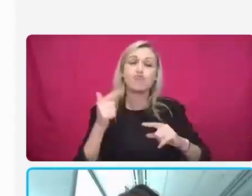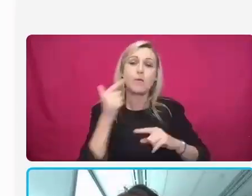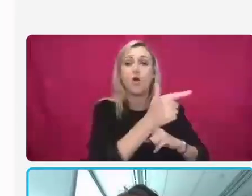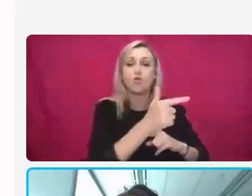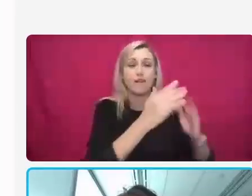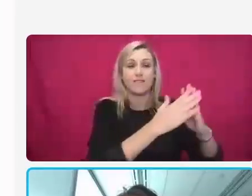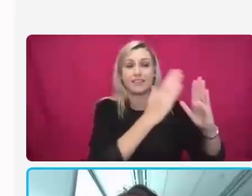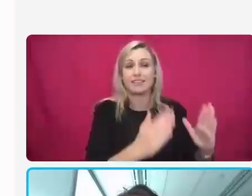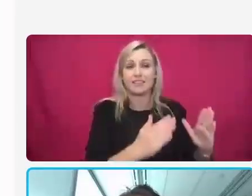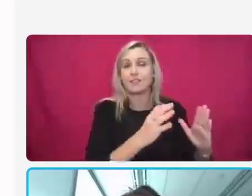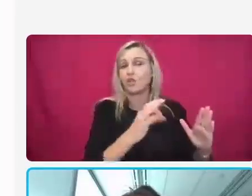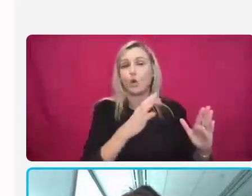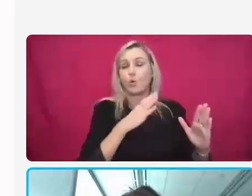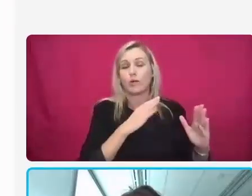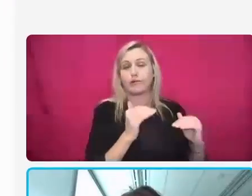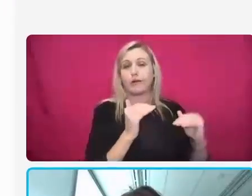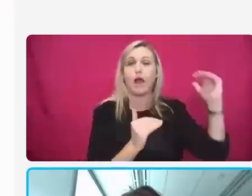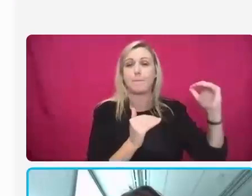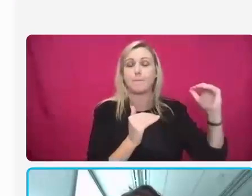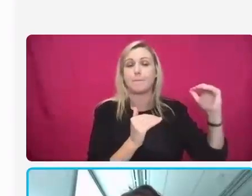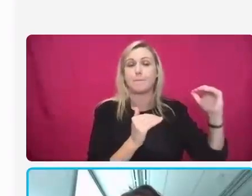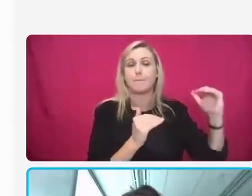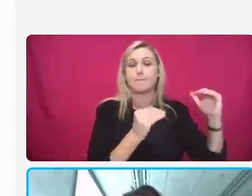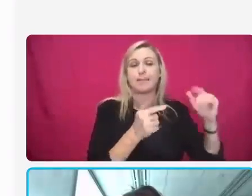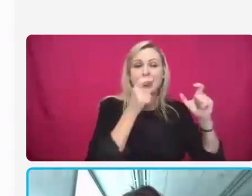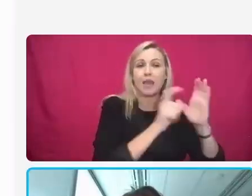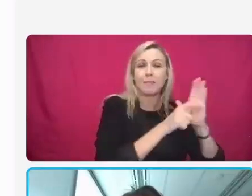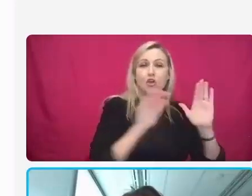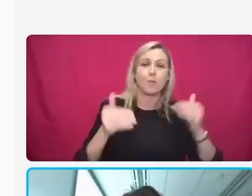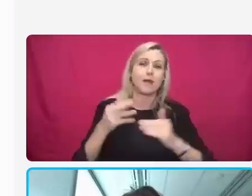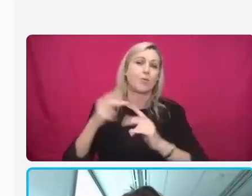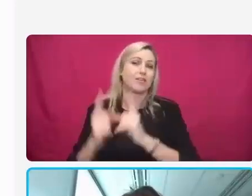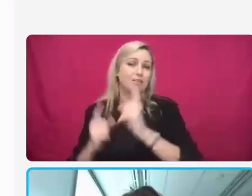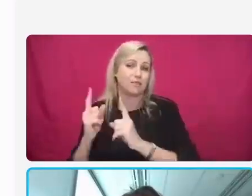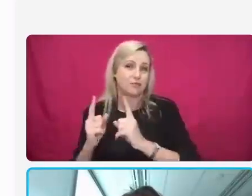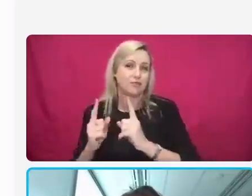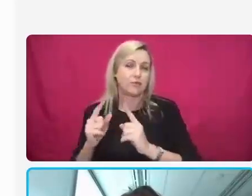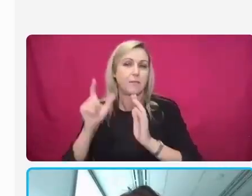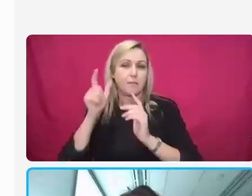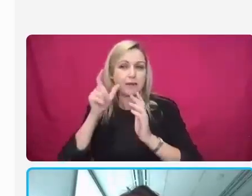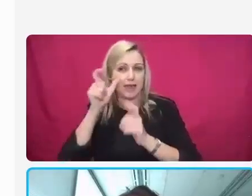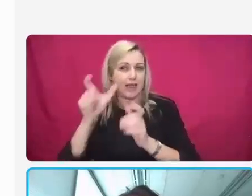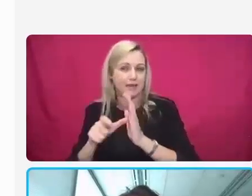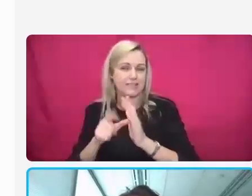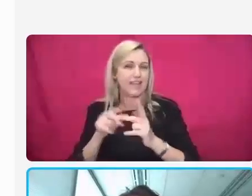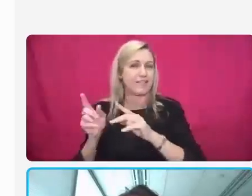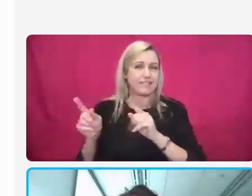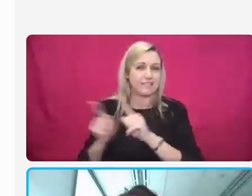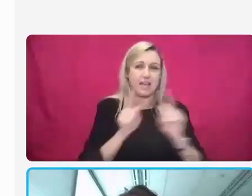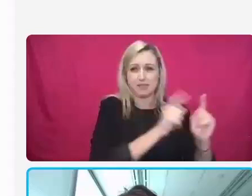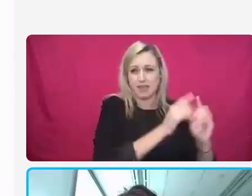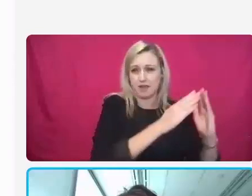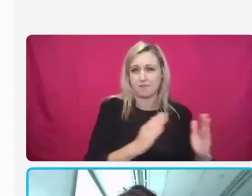deliver more care minutes than metropolitan facilities, all else being equal. For the AN-ACC classification, the